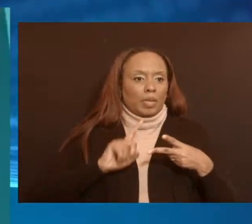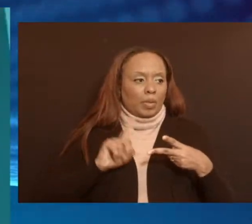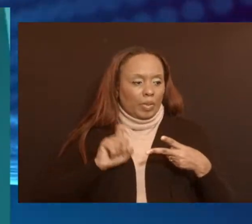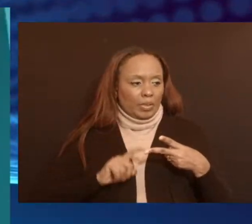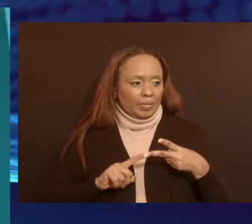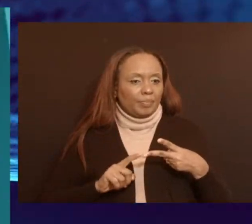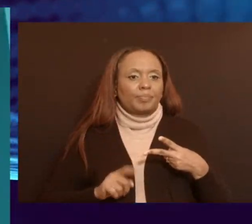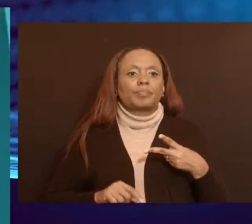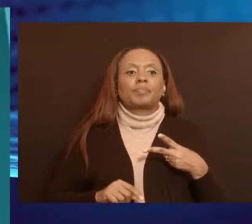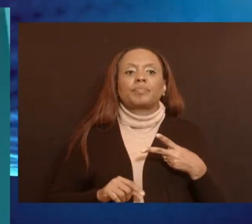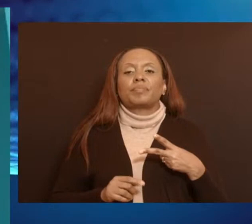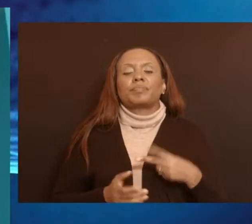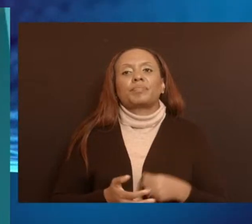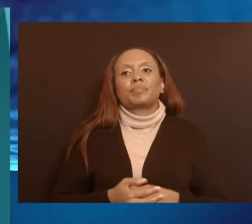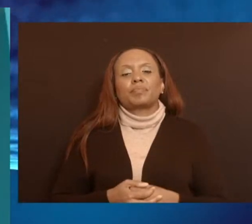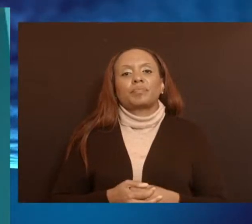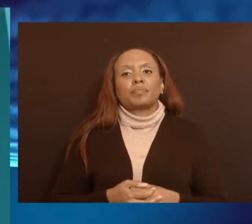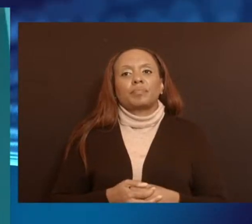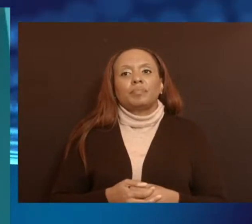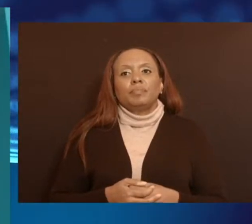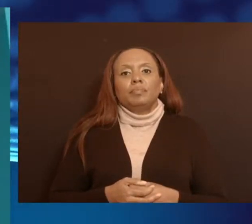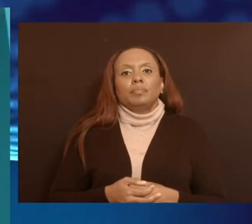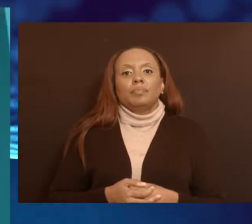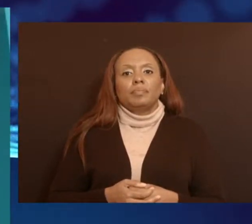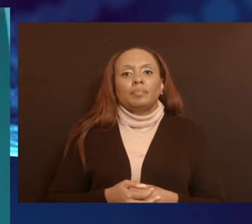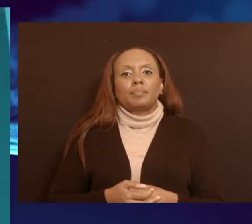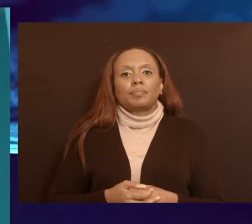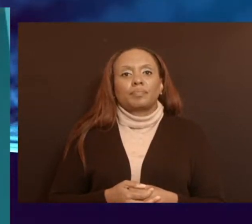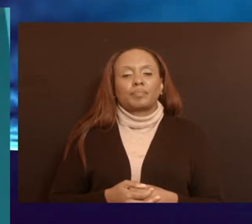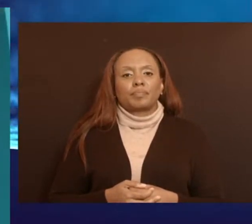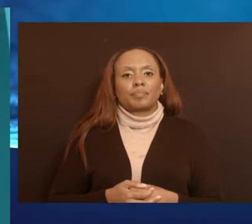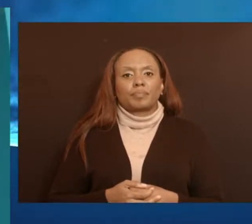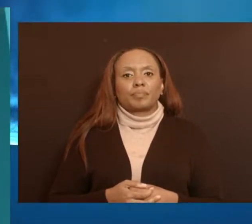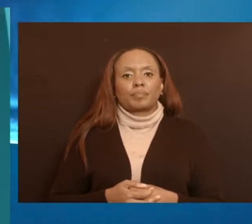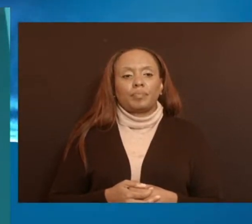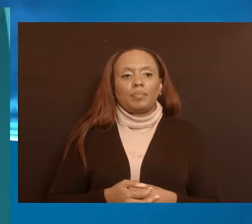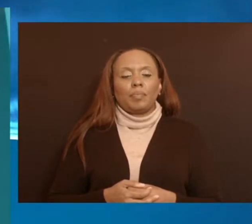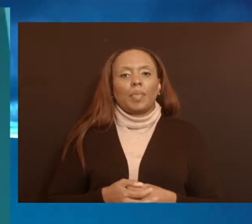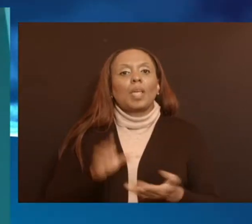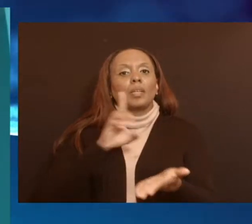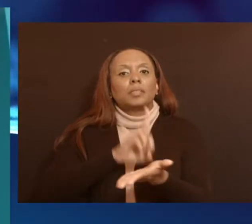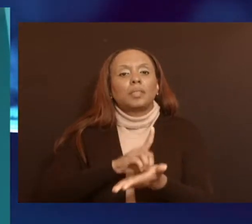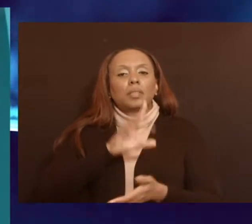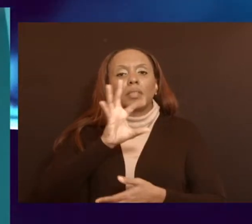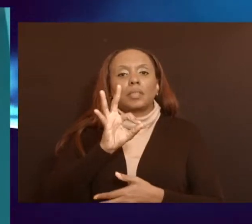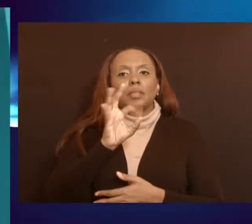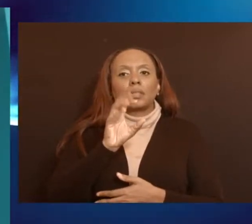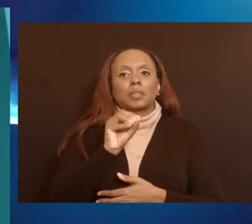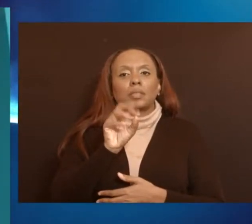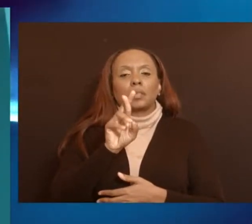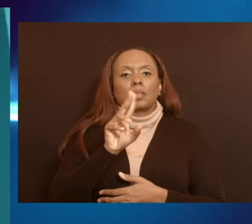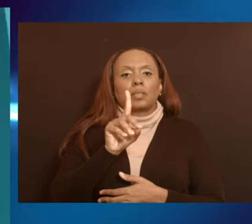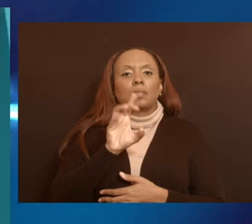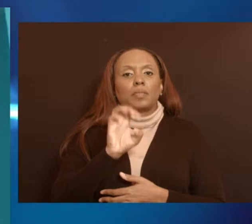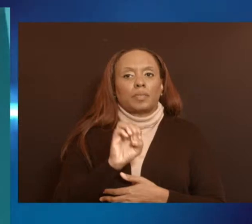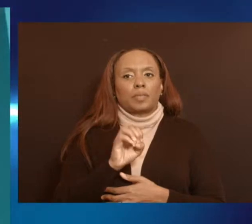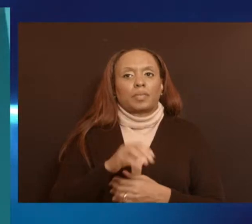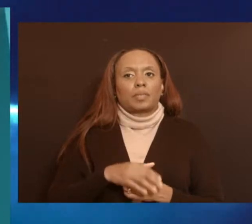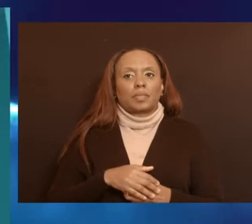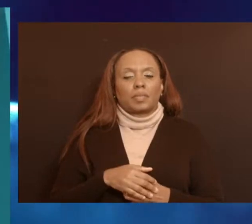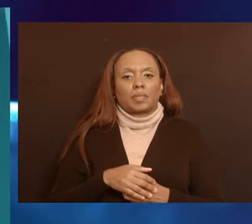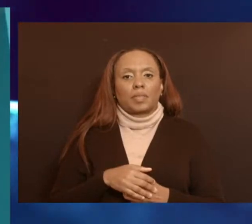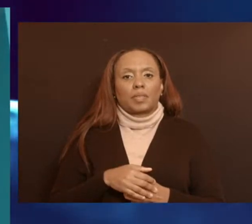Dr. Ford, could you give us some indication as to what these young people who were found